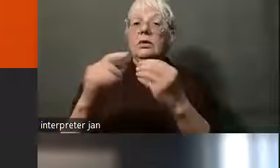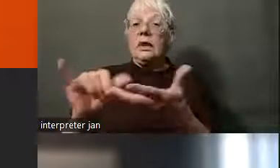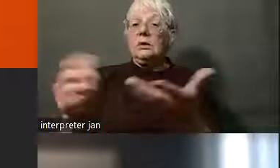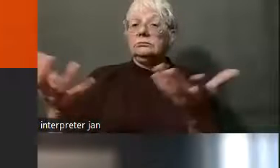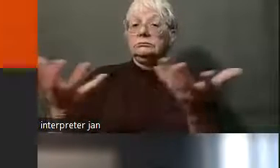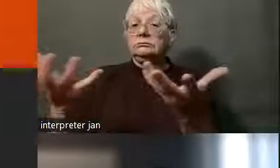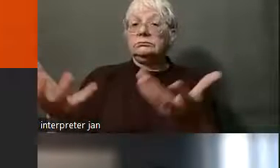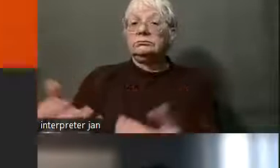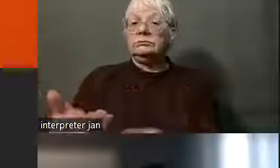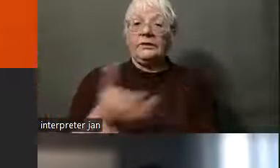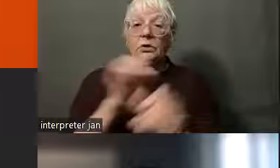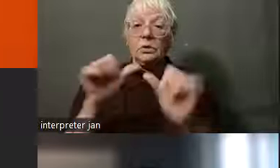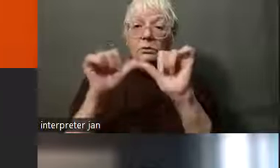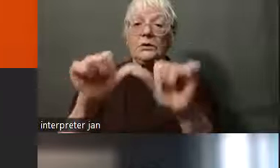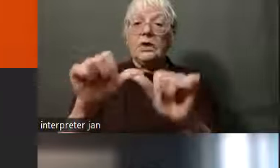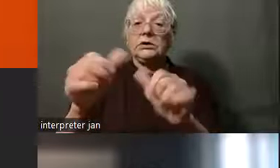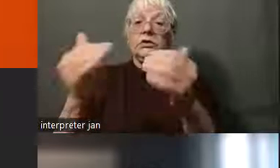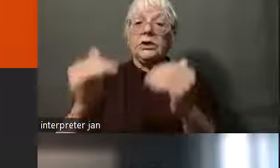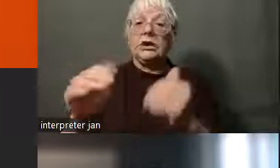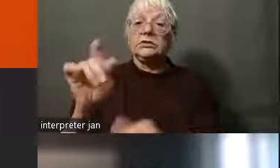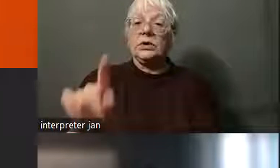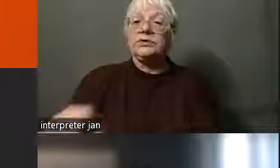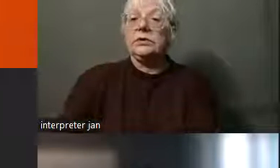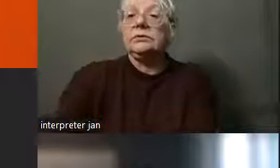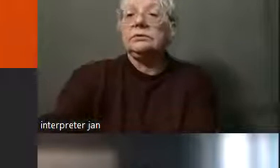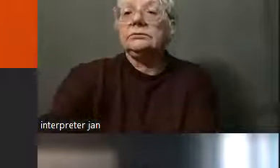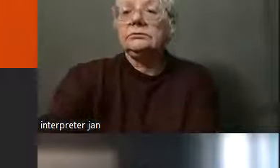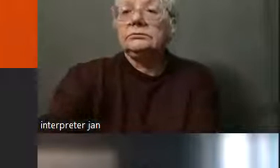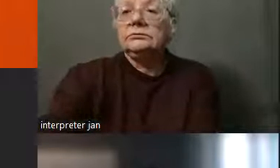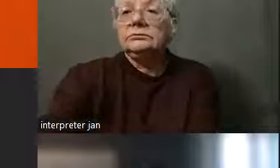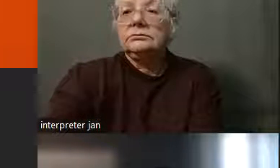before we move on to the next question?